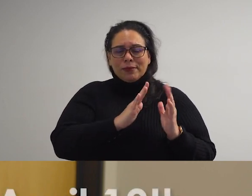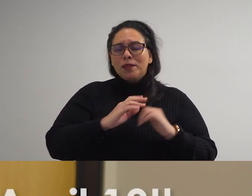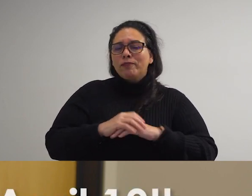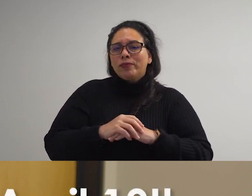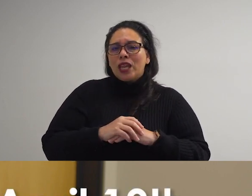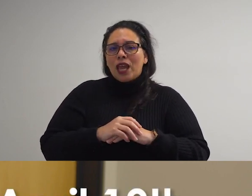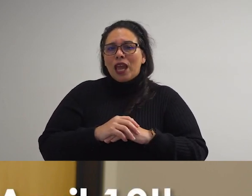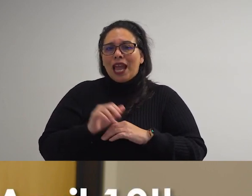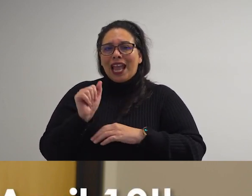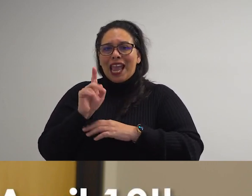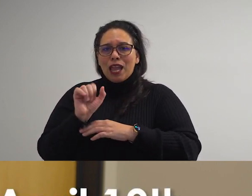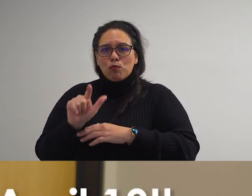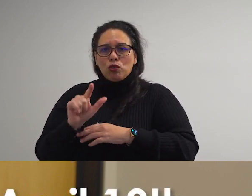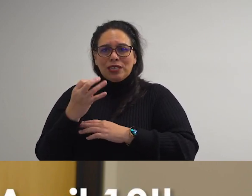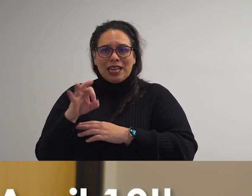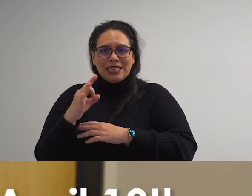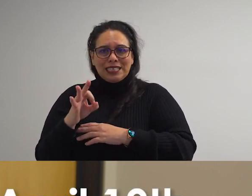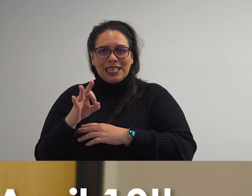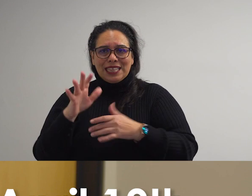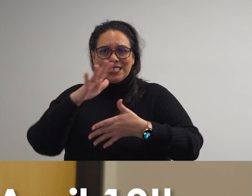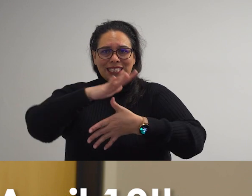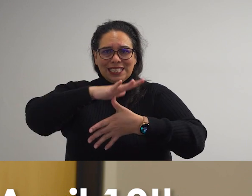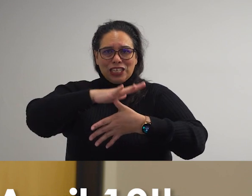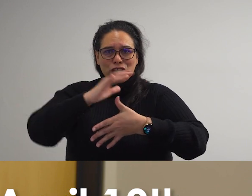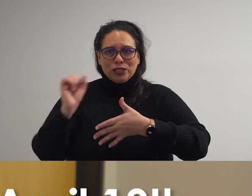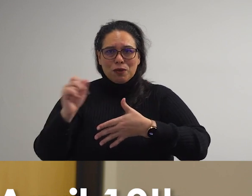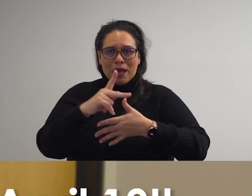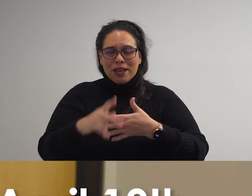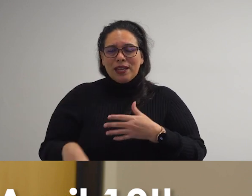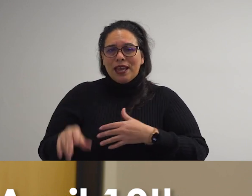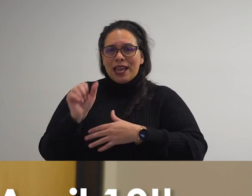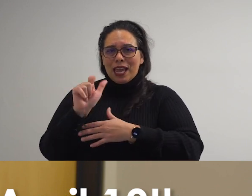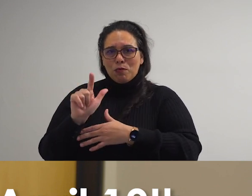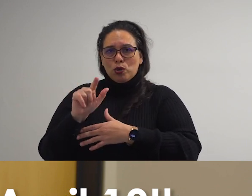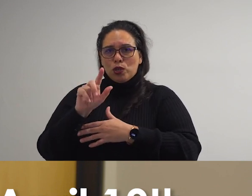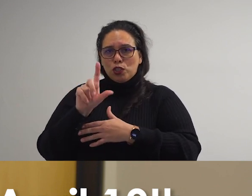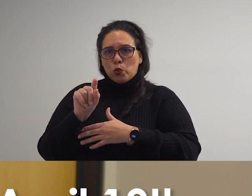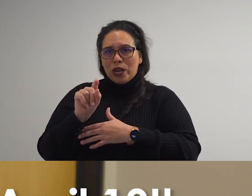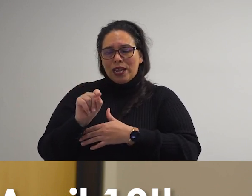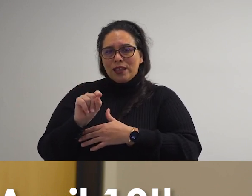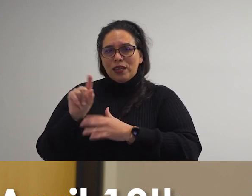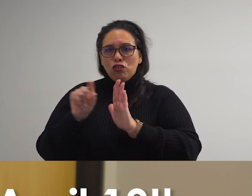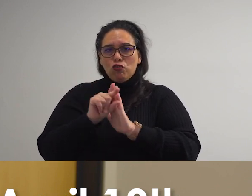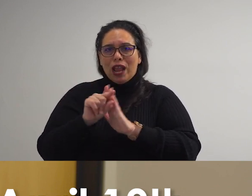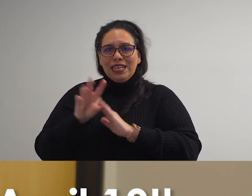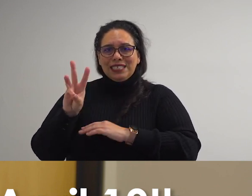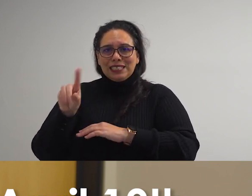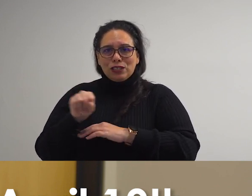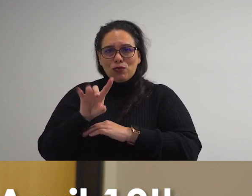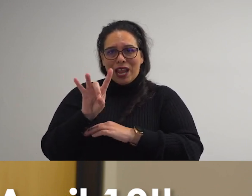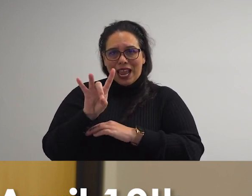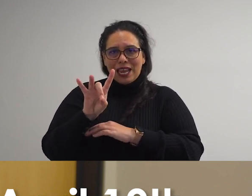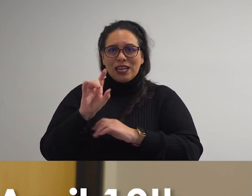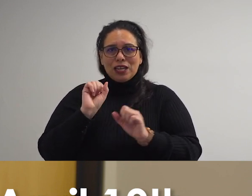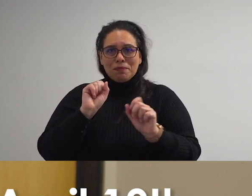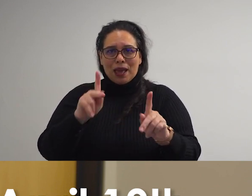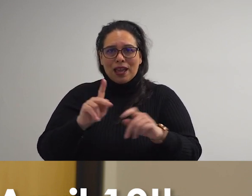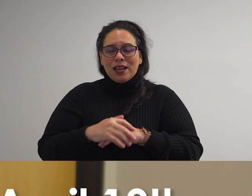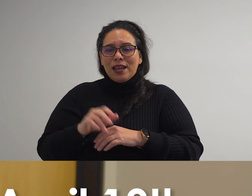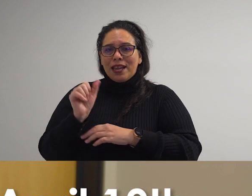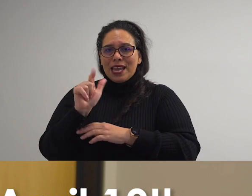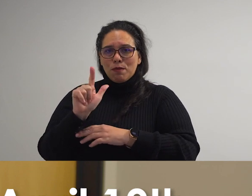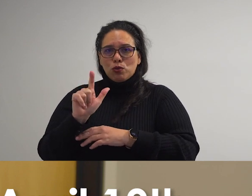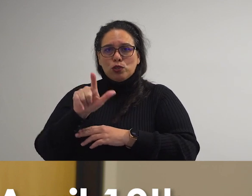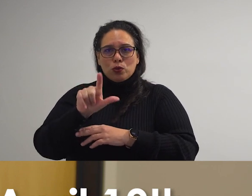April 19th, our seniors will return. On April 20th, students in grades 6 to 8 will return. On